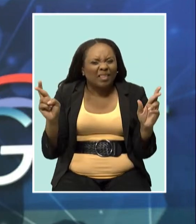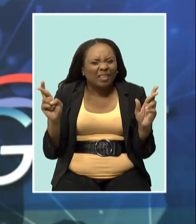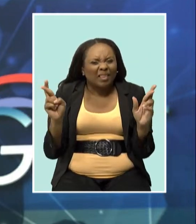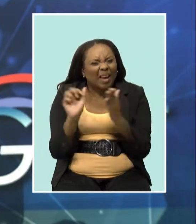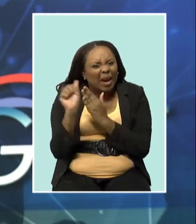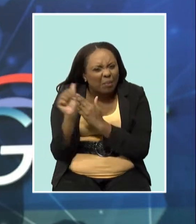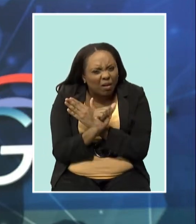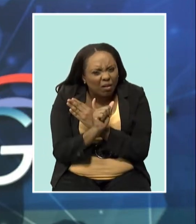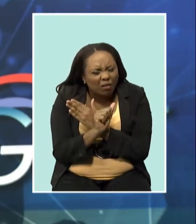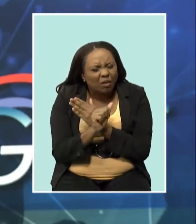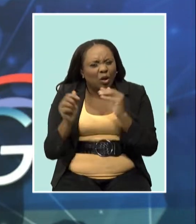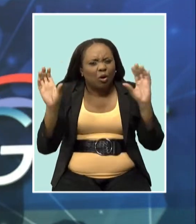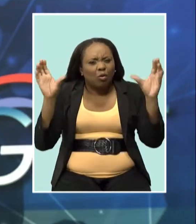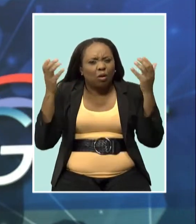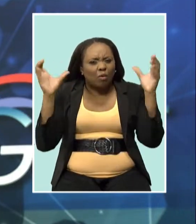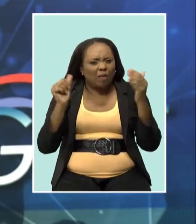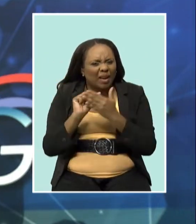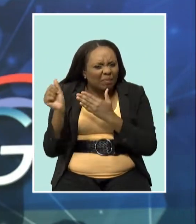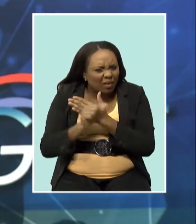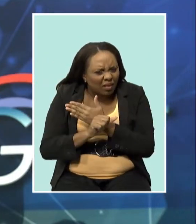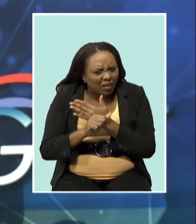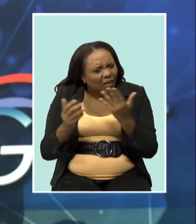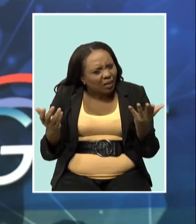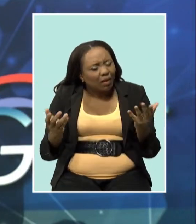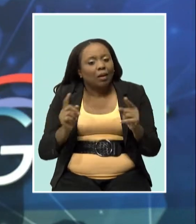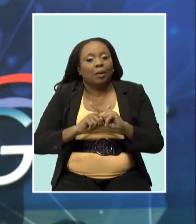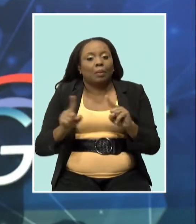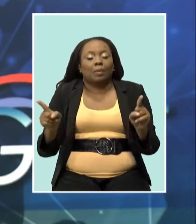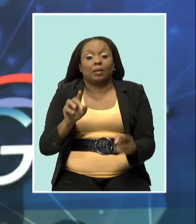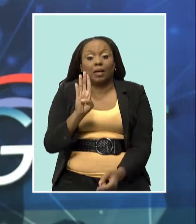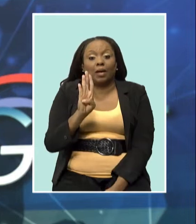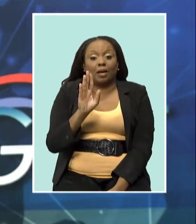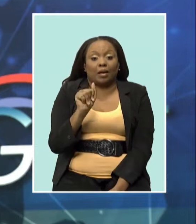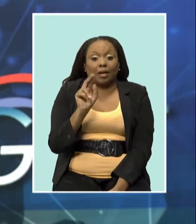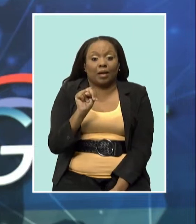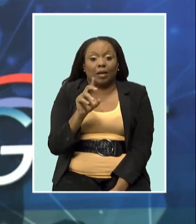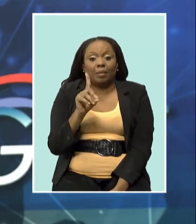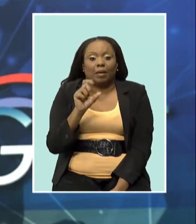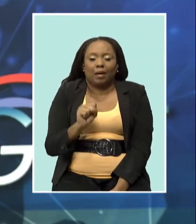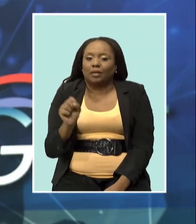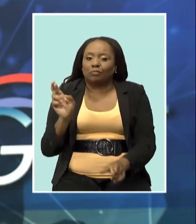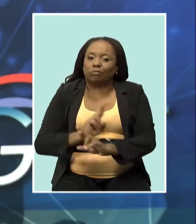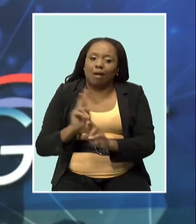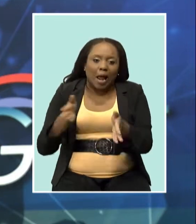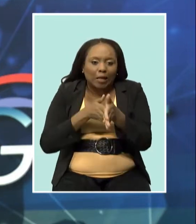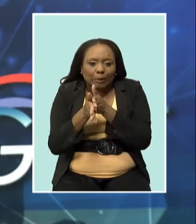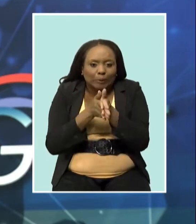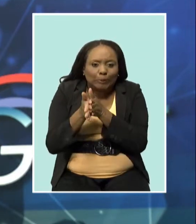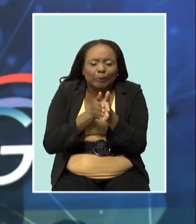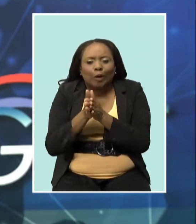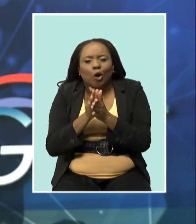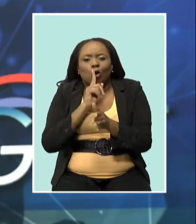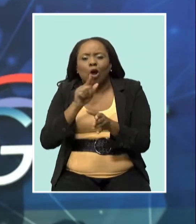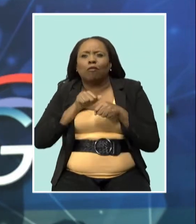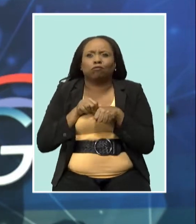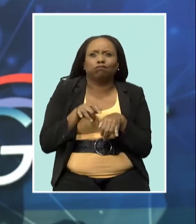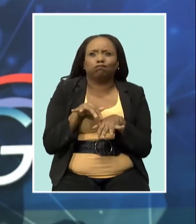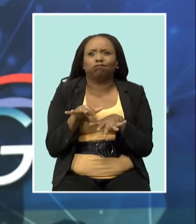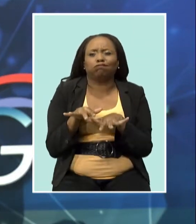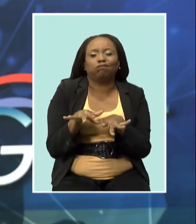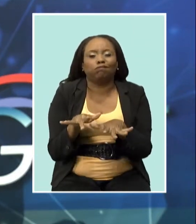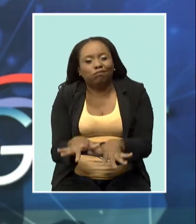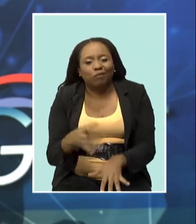be aired, I think, during the GIS Government Information Service program, but we're hoping to put it on one